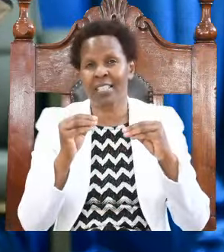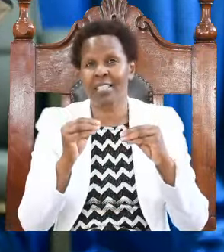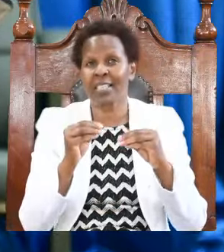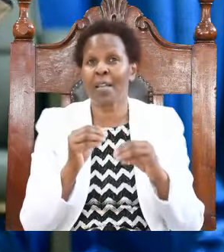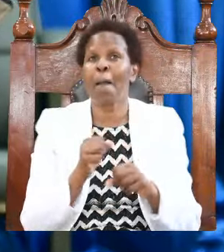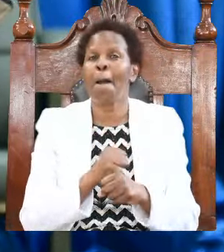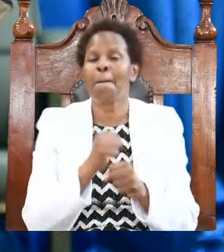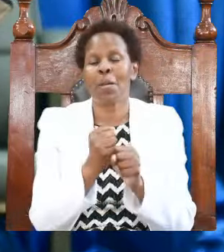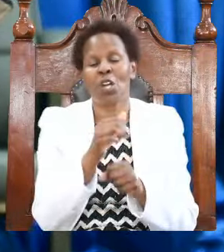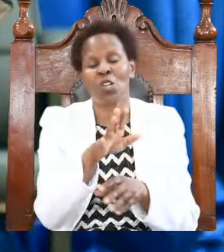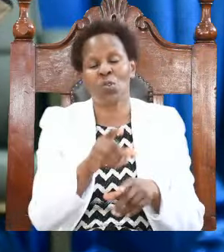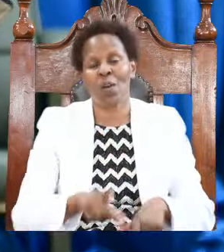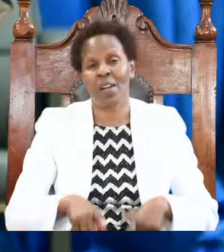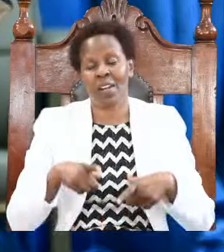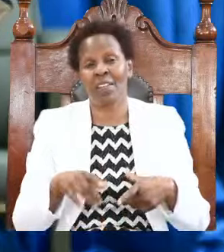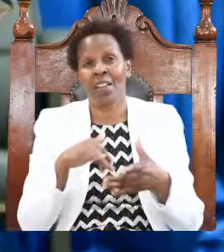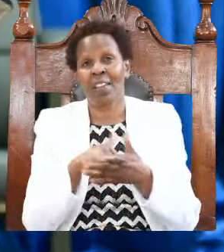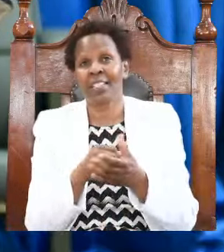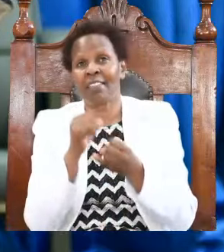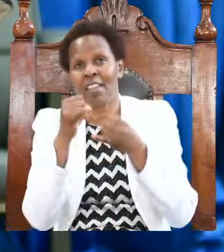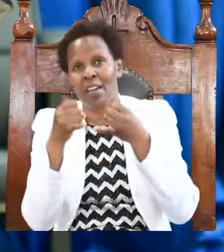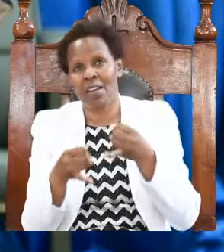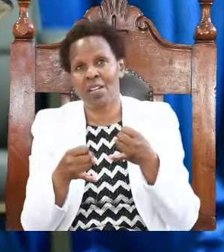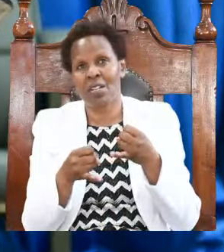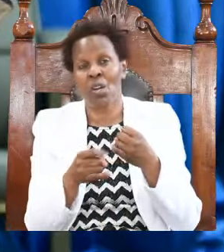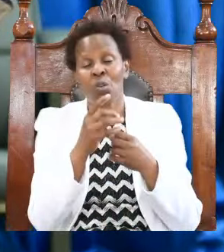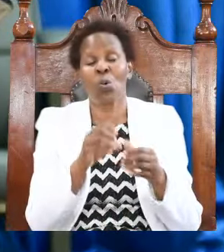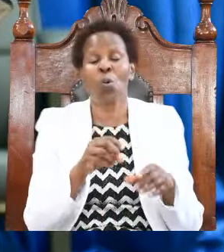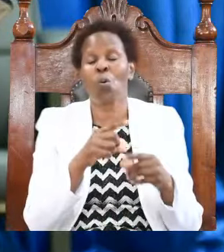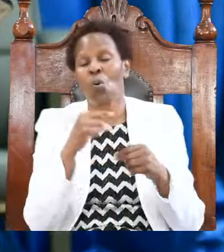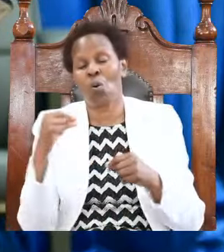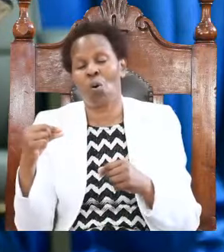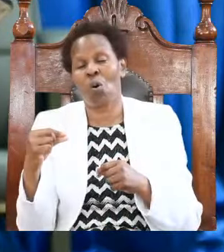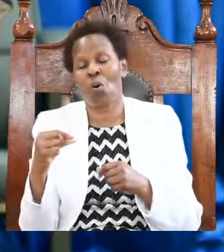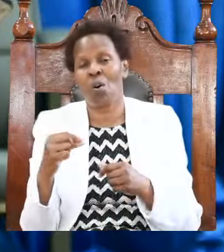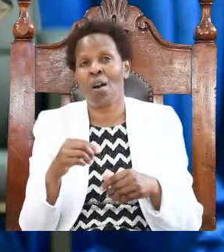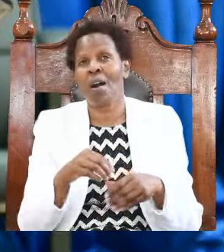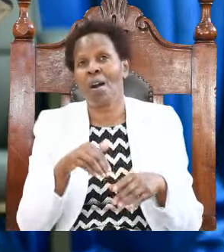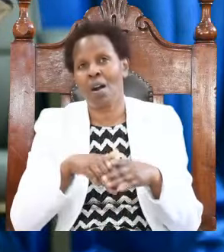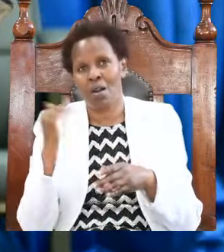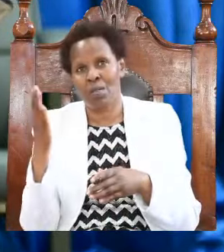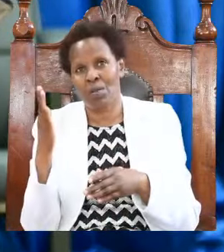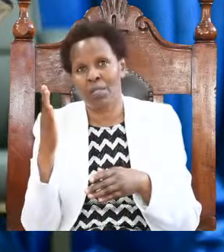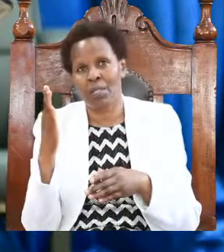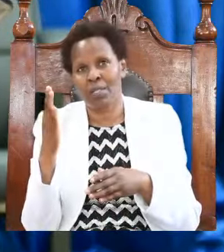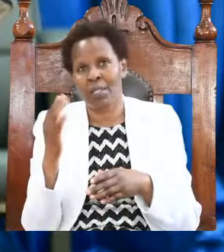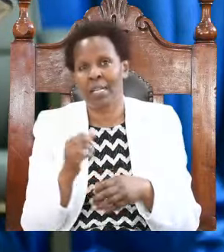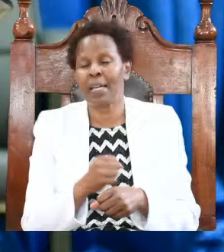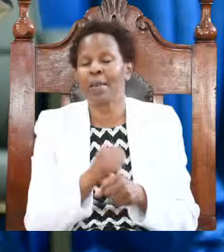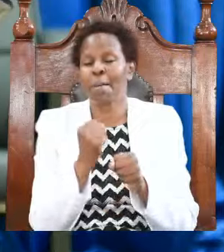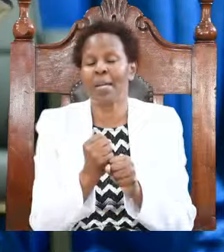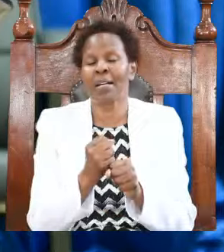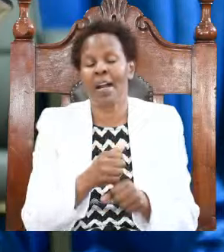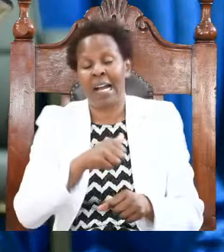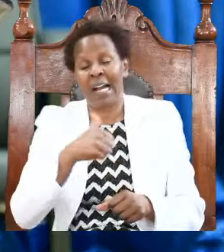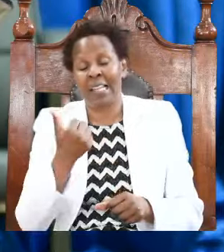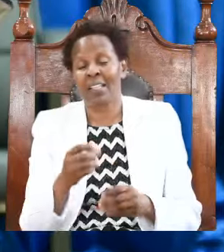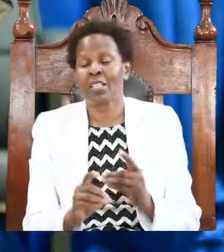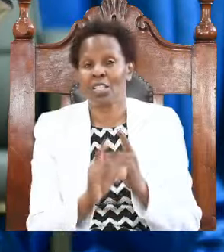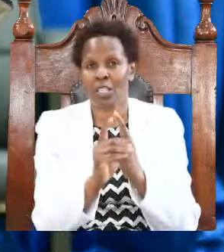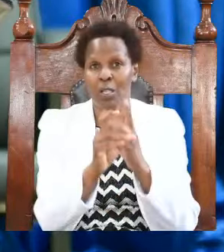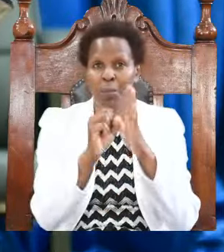so that finally we can also go out there with great commitment to make disciples for